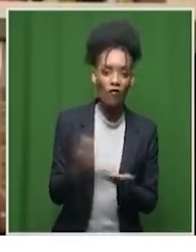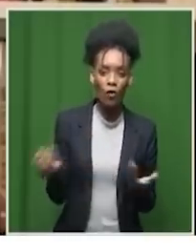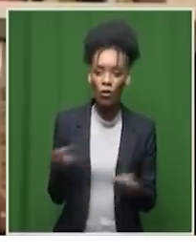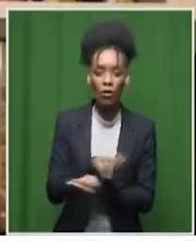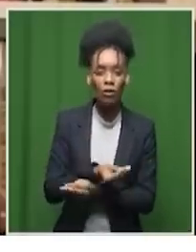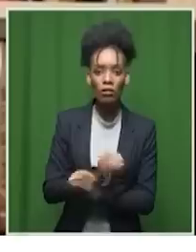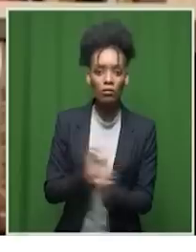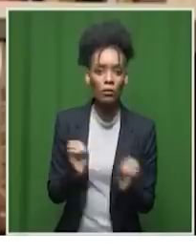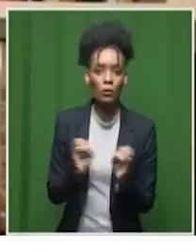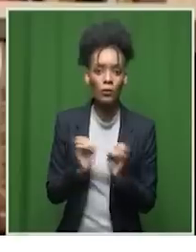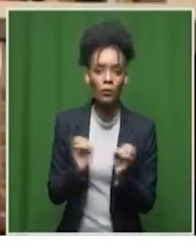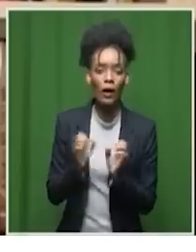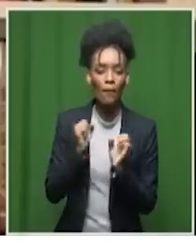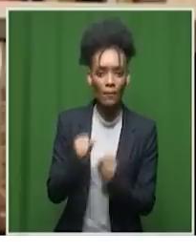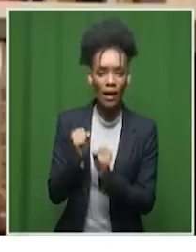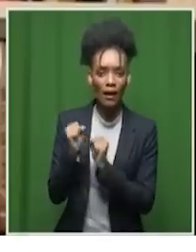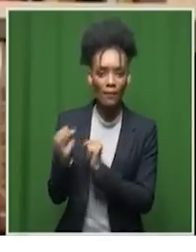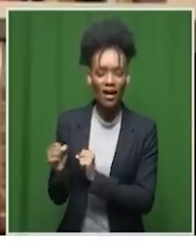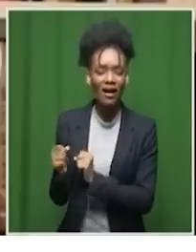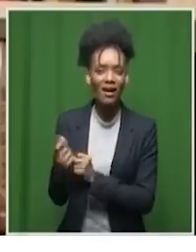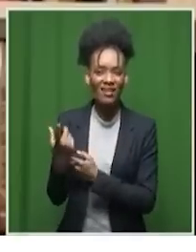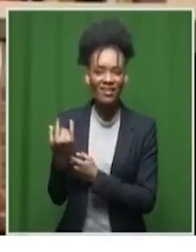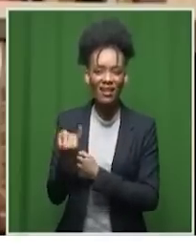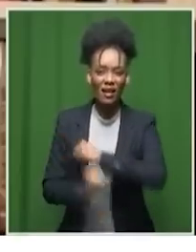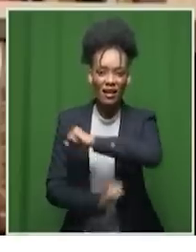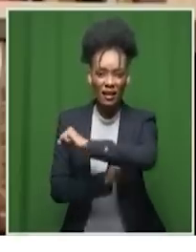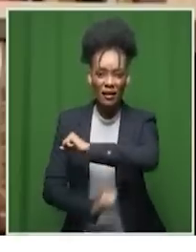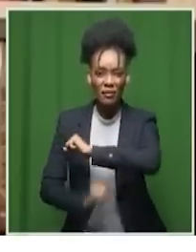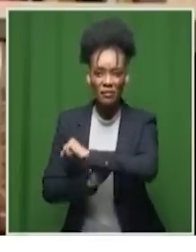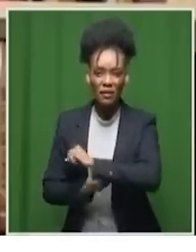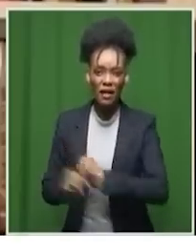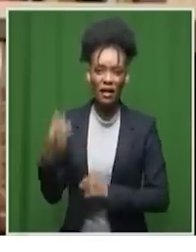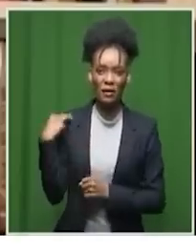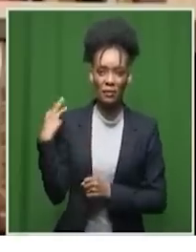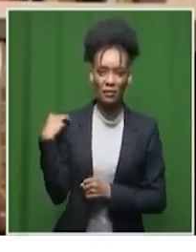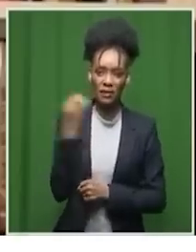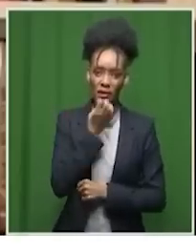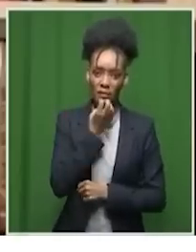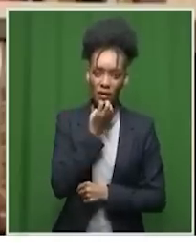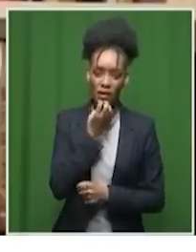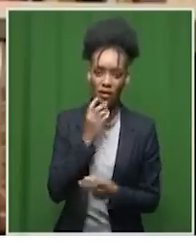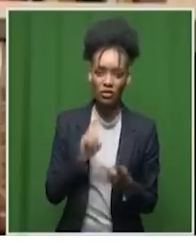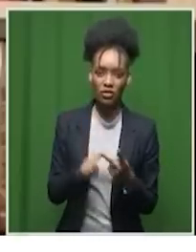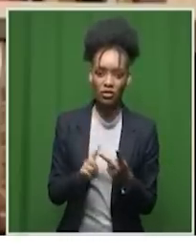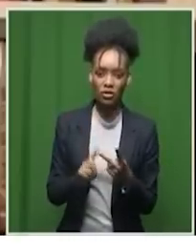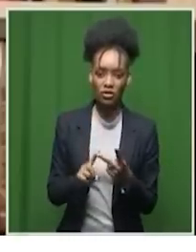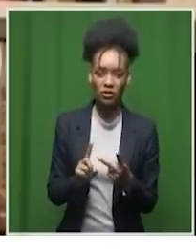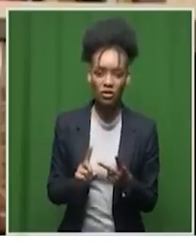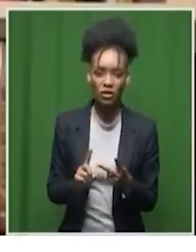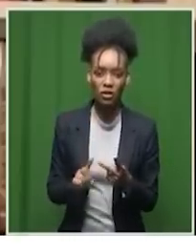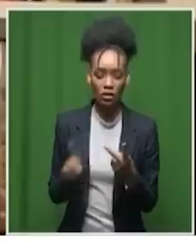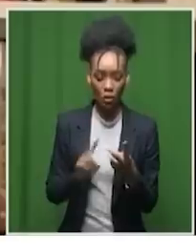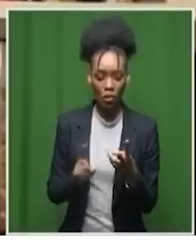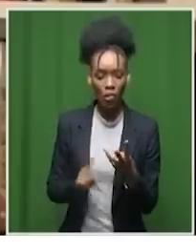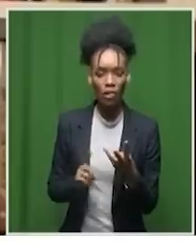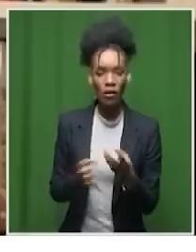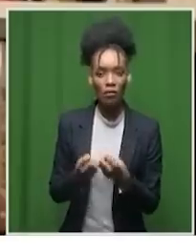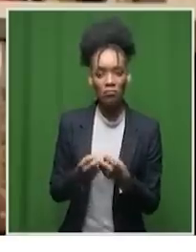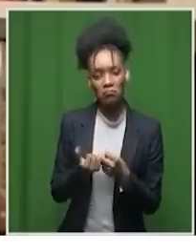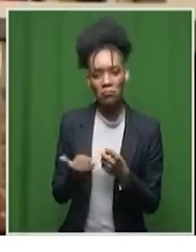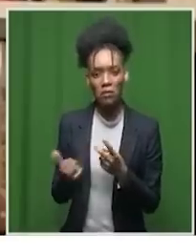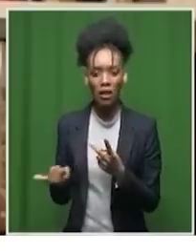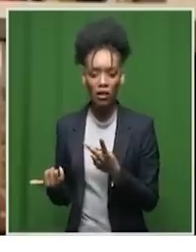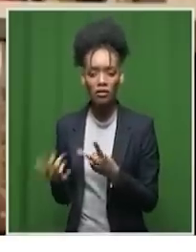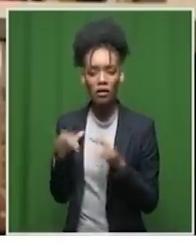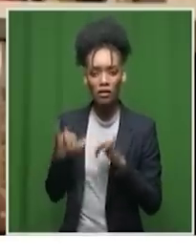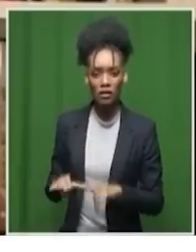with the pillars of the old ANC, like Minister Mantashe, like Minister Kele, and quite a few others.